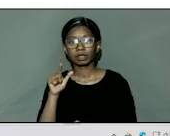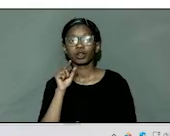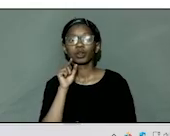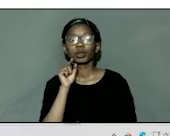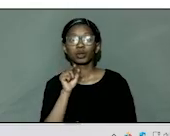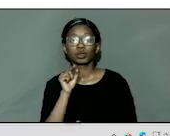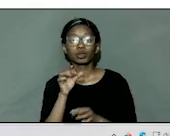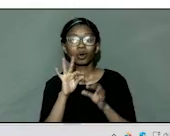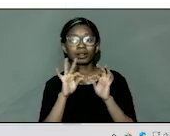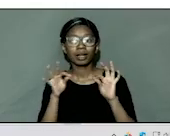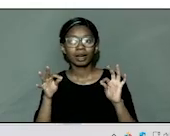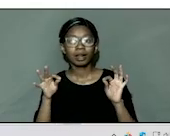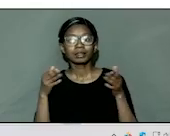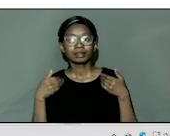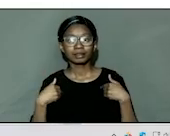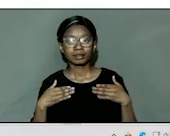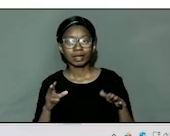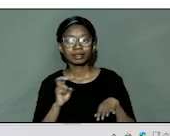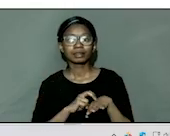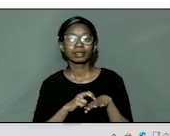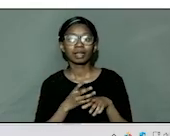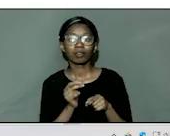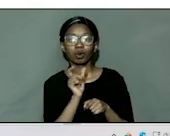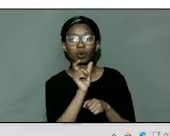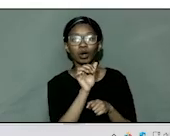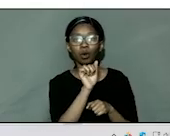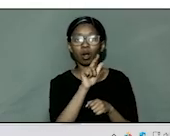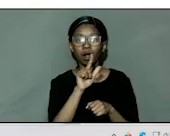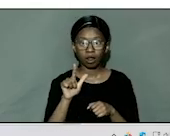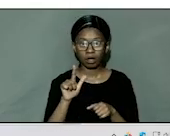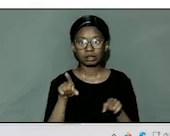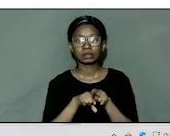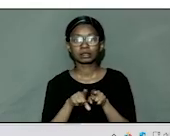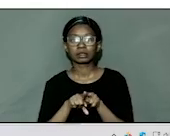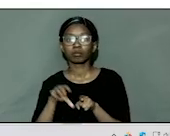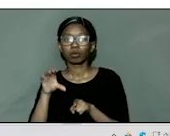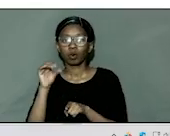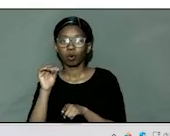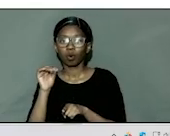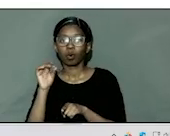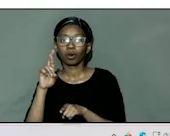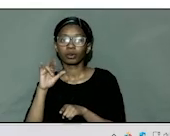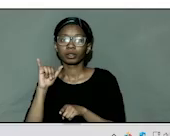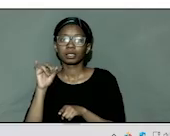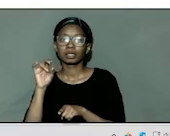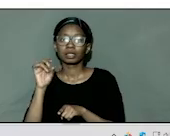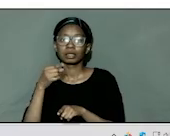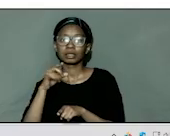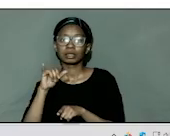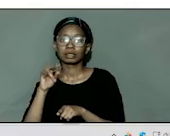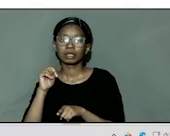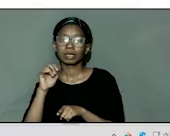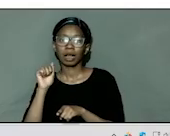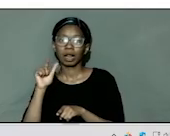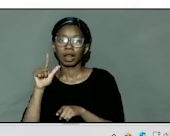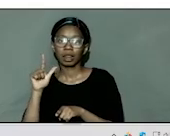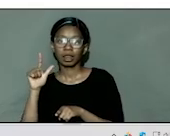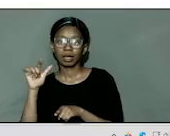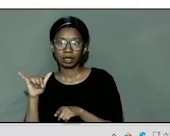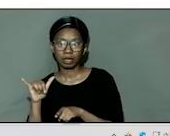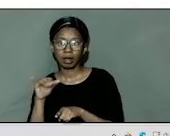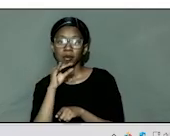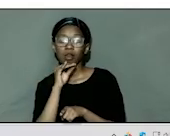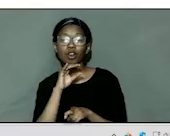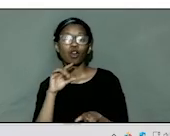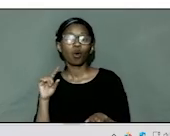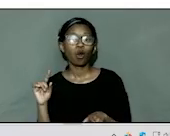have originally at the end. Ne? So it's all stoneflies had wings original. Again,